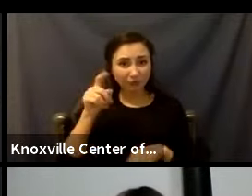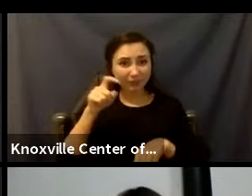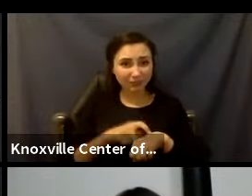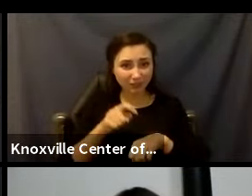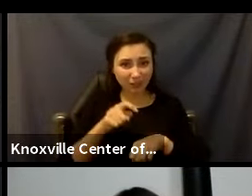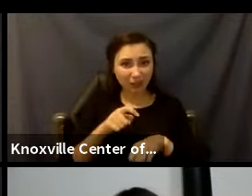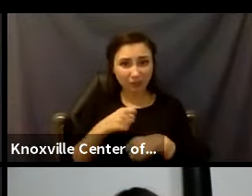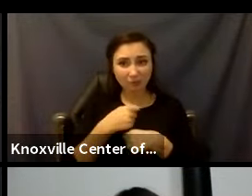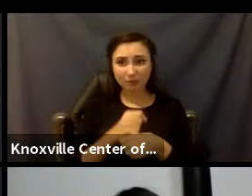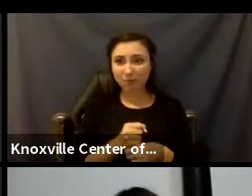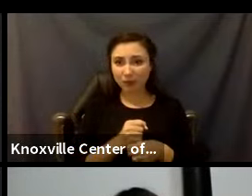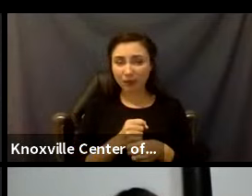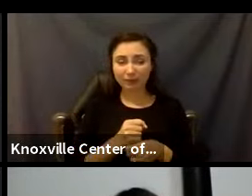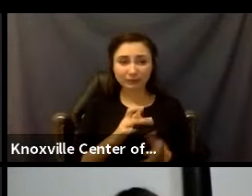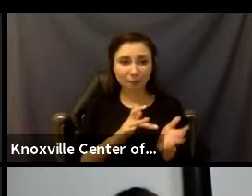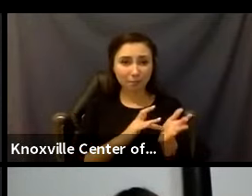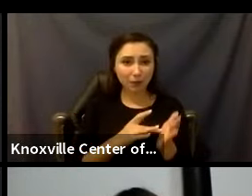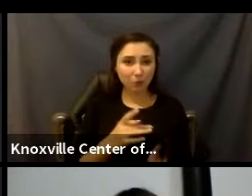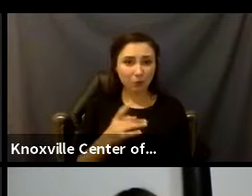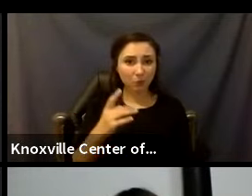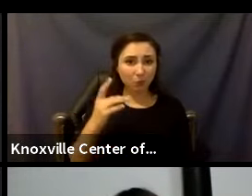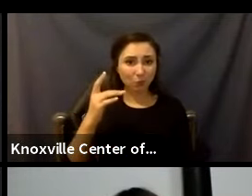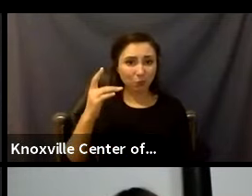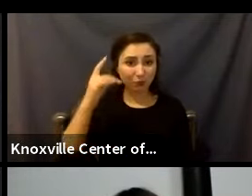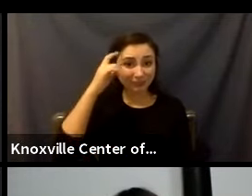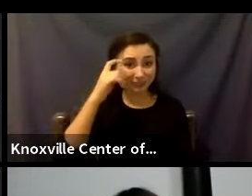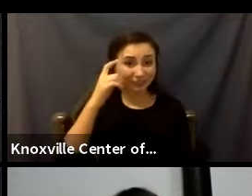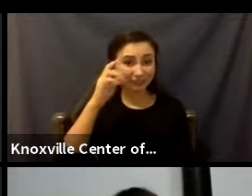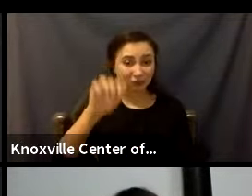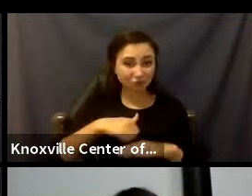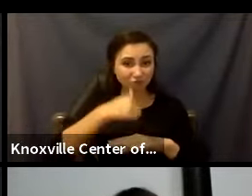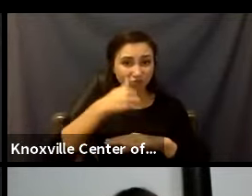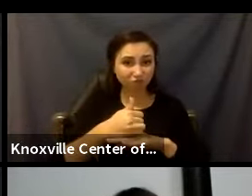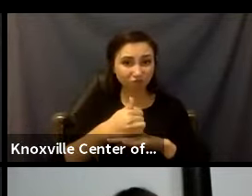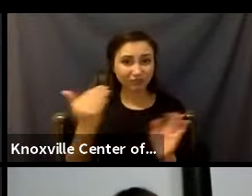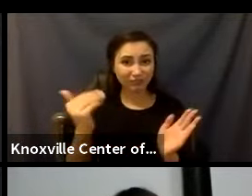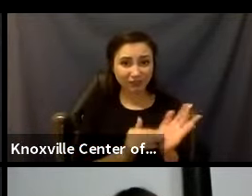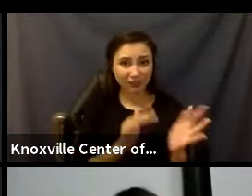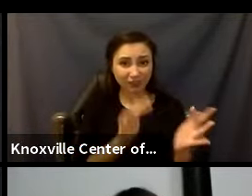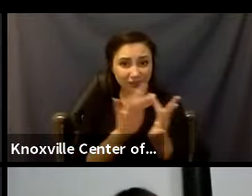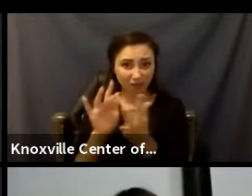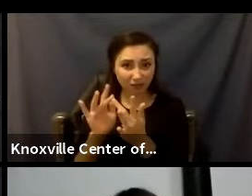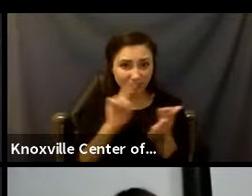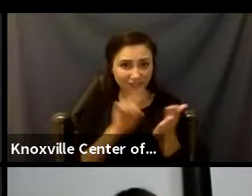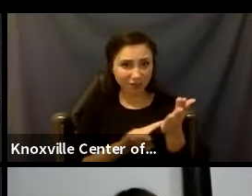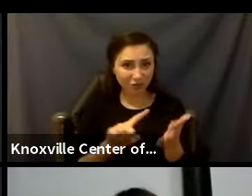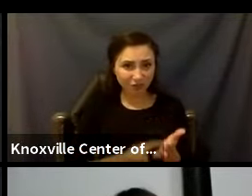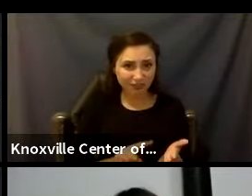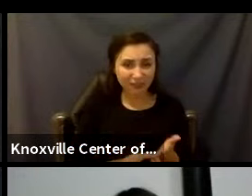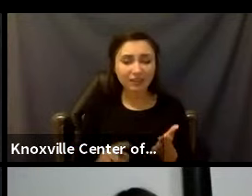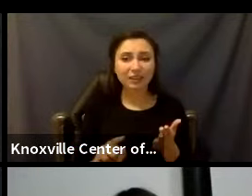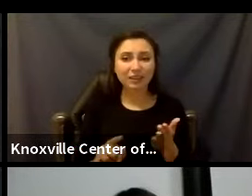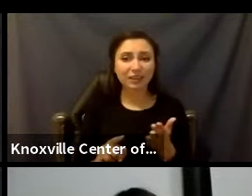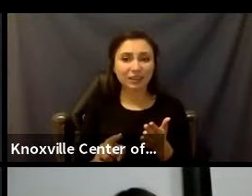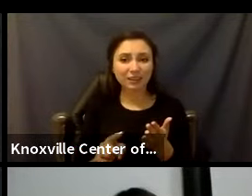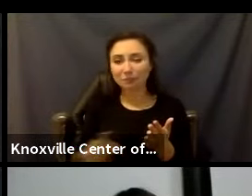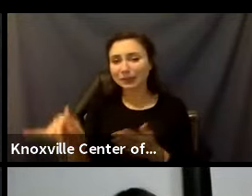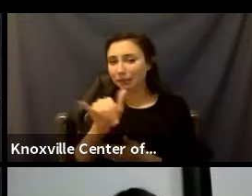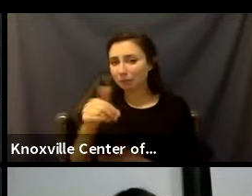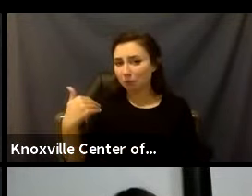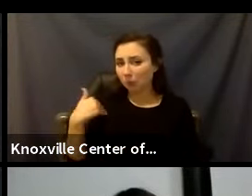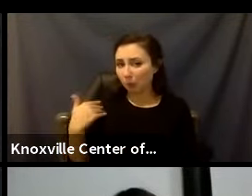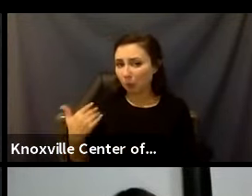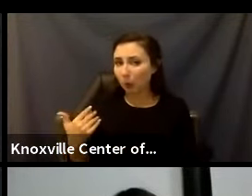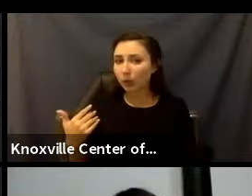actually makes medical sense to reinstitute contact tracing and investigation, at least back similar to what it was,